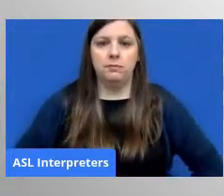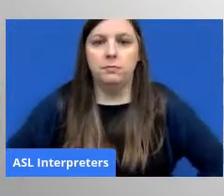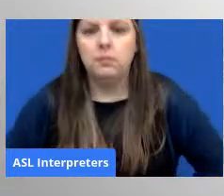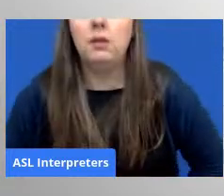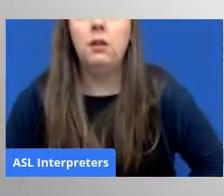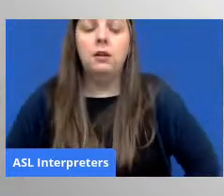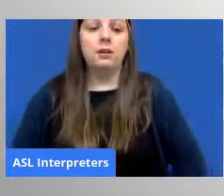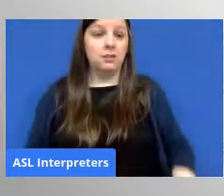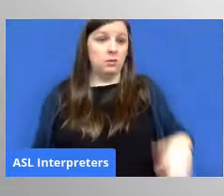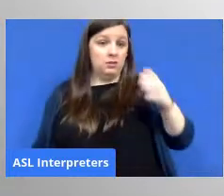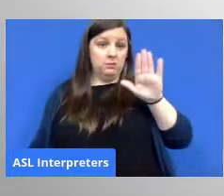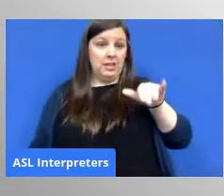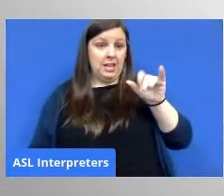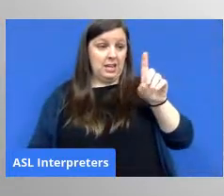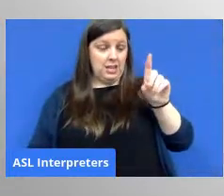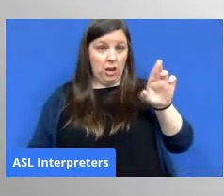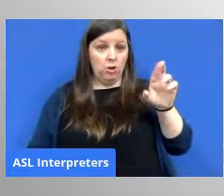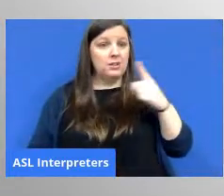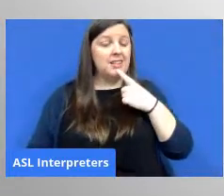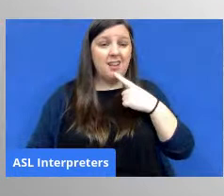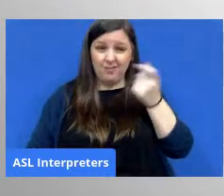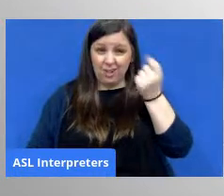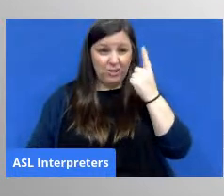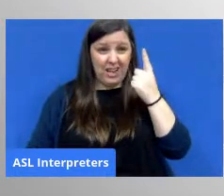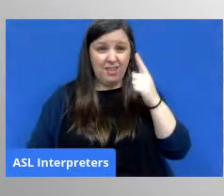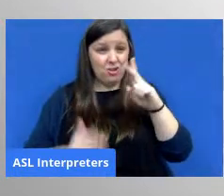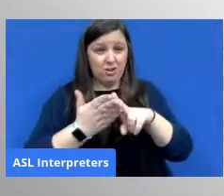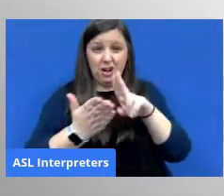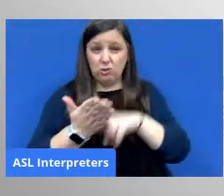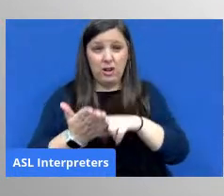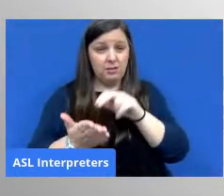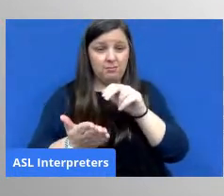firearms. Firearms are not even mentioned in the contract.